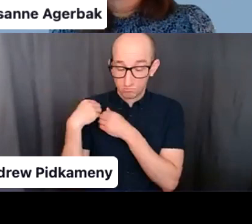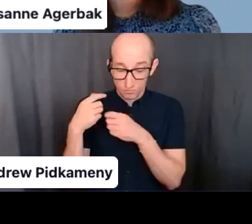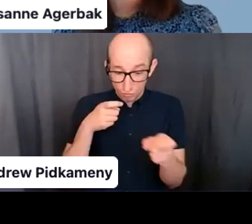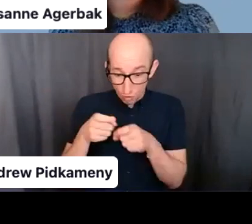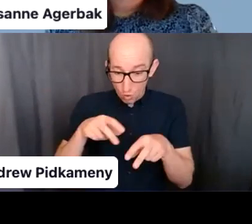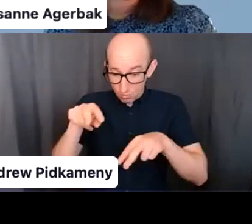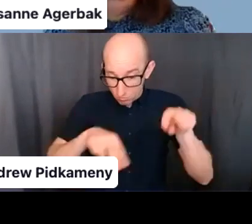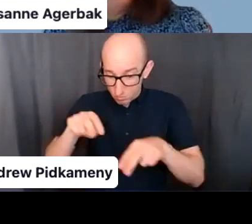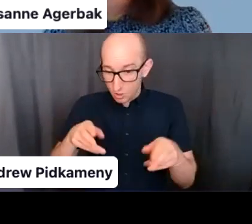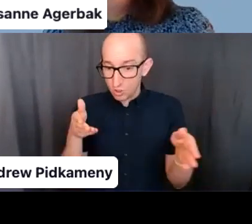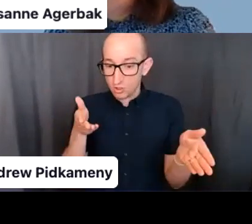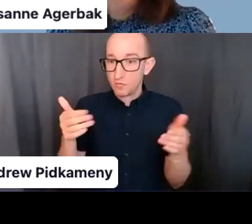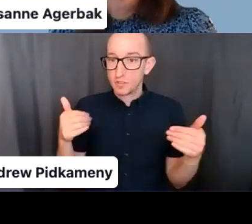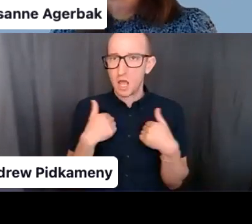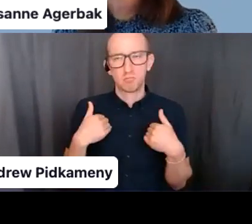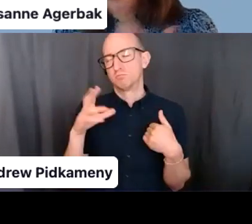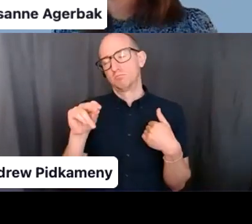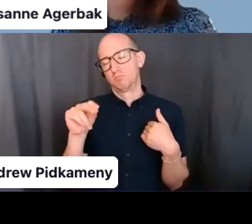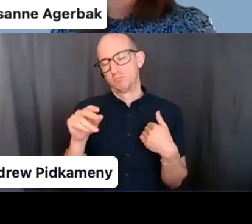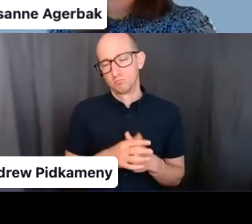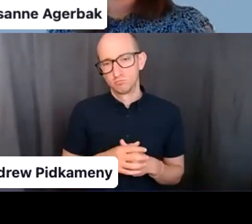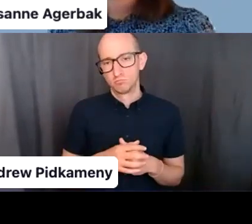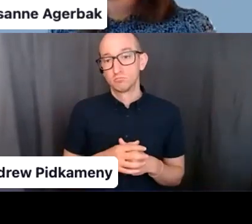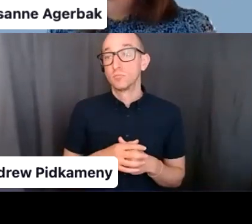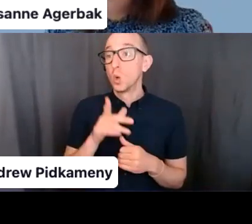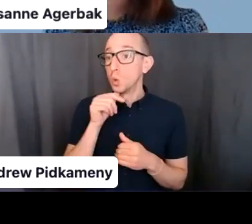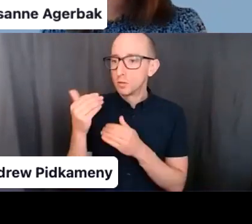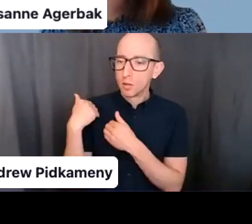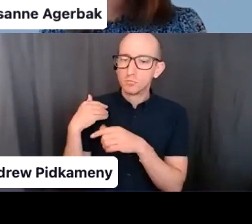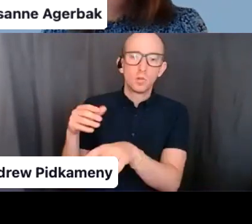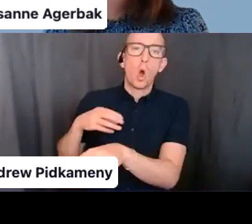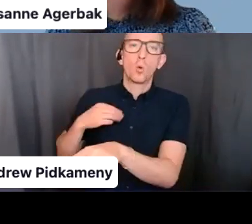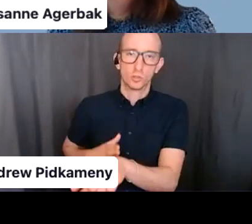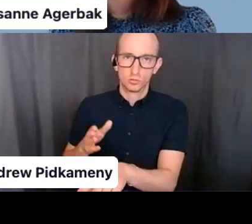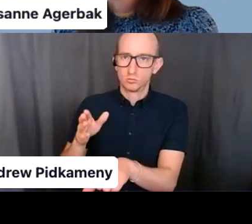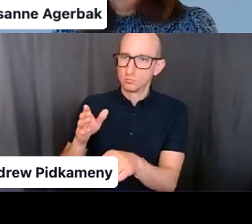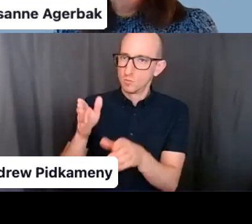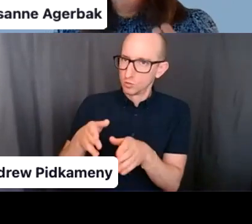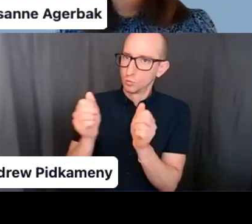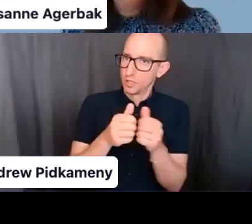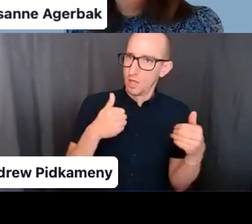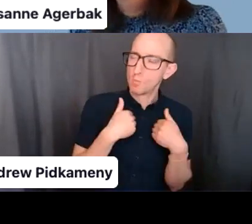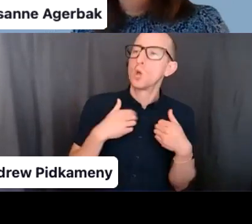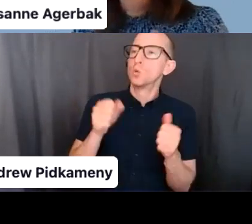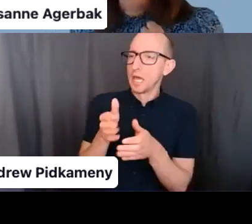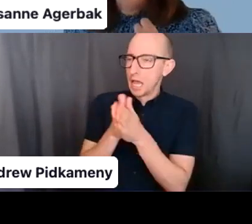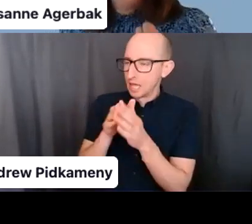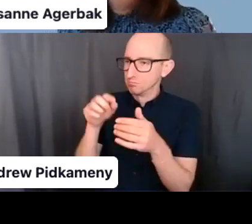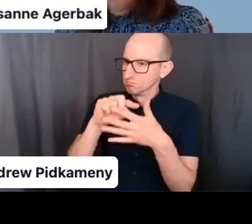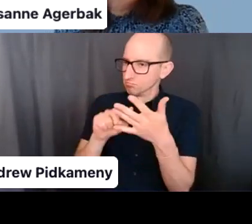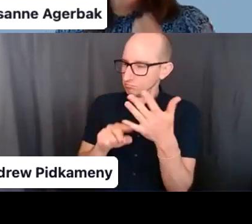That's the responsibility of the owner, and you can ask them to do what's required. If you